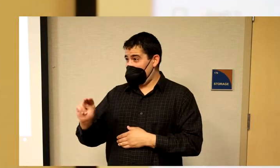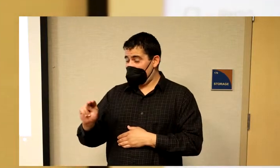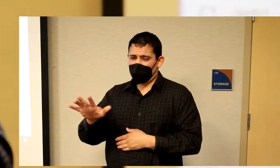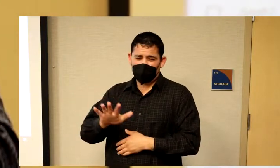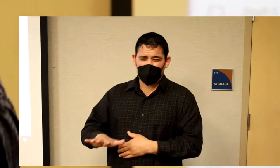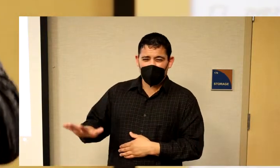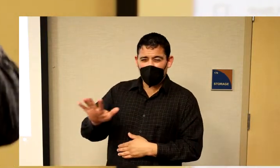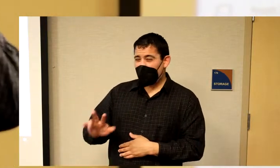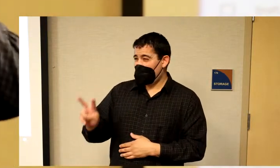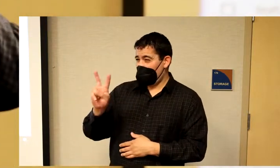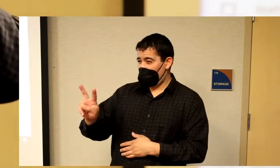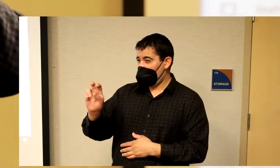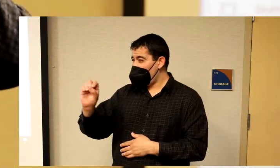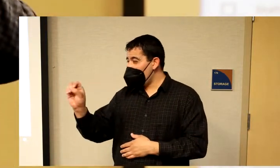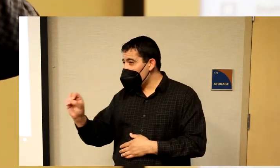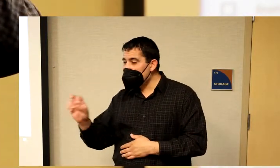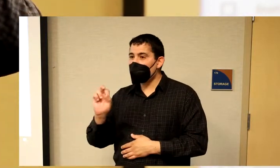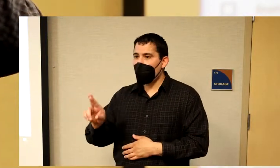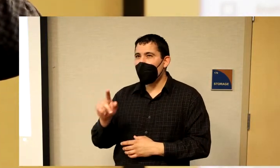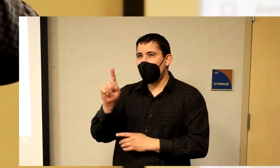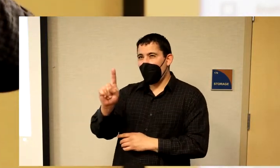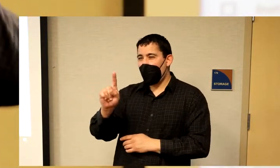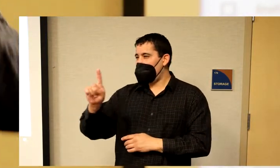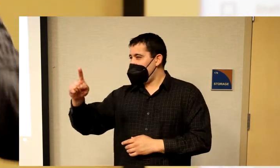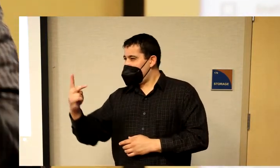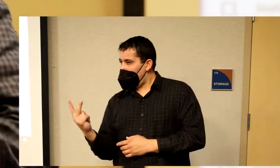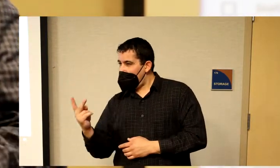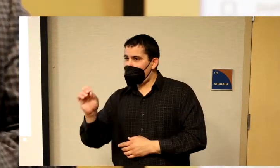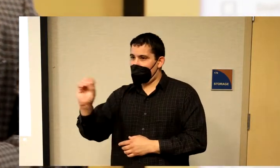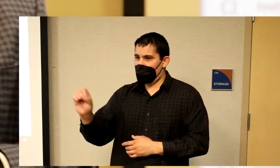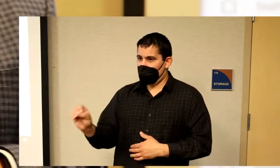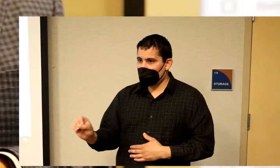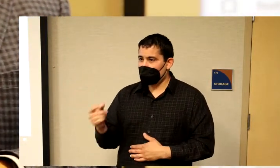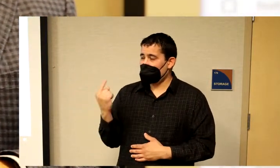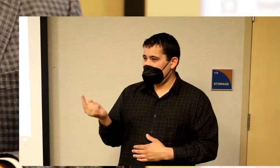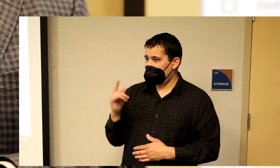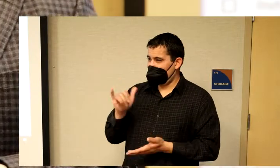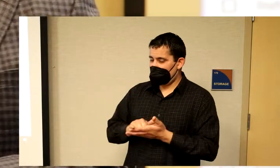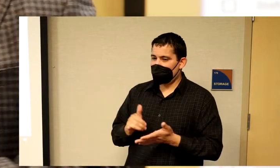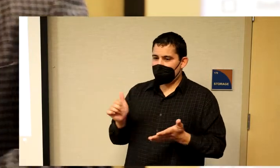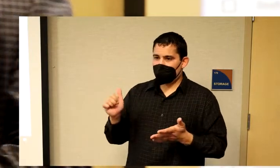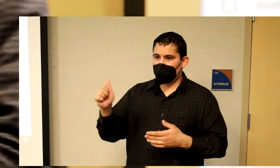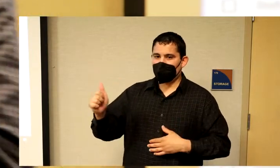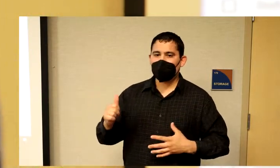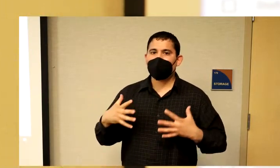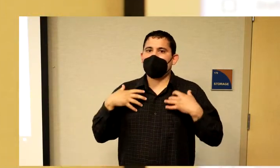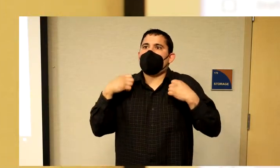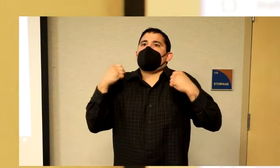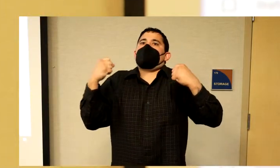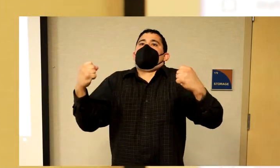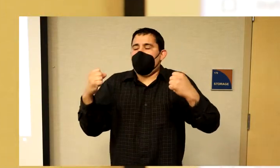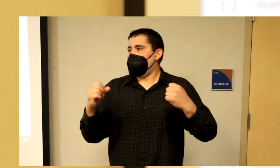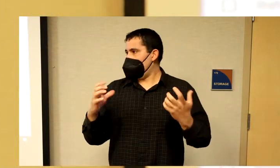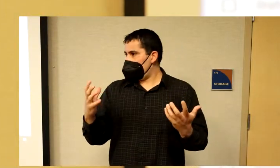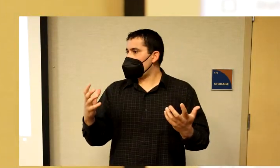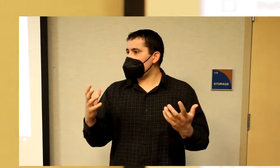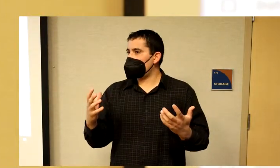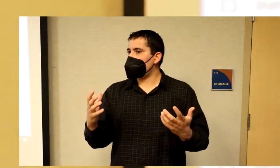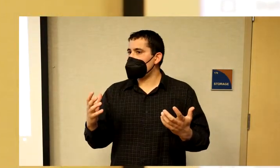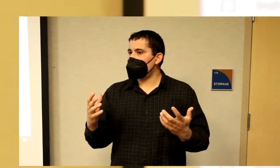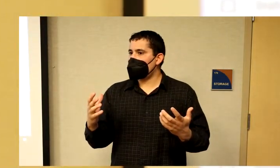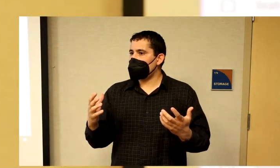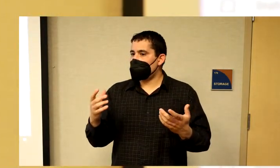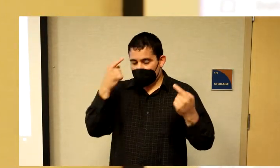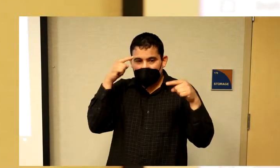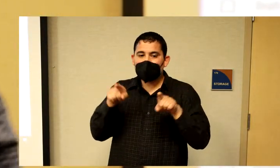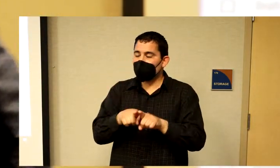or 1.5% or whatever it is there something that gives you a confidence factor, I think Mike called it, or whatever, relative to the